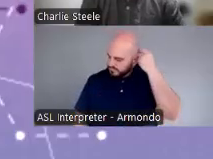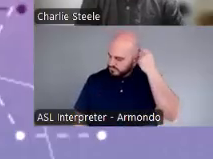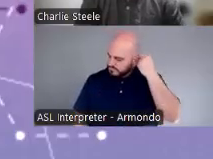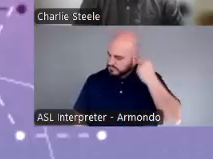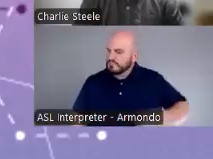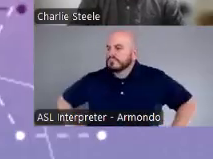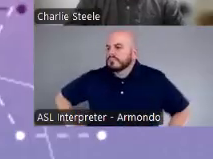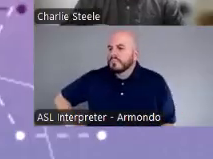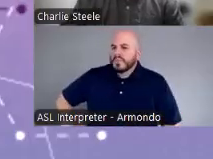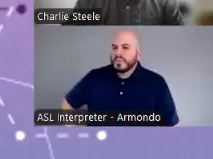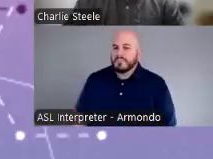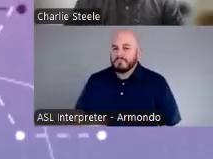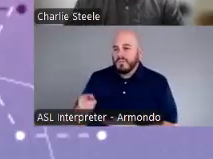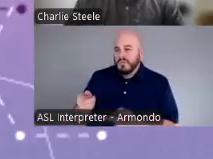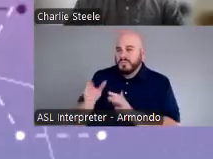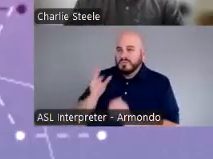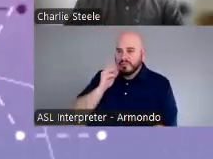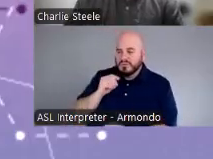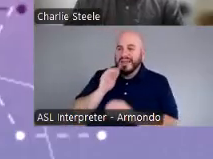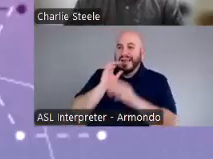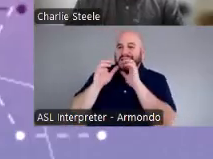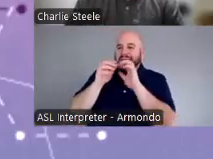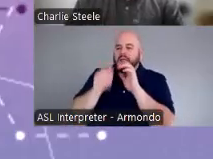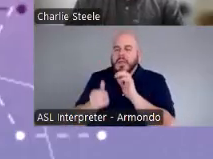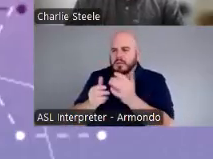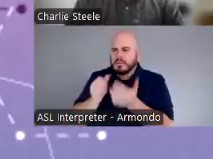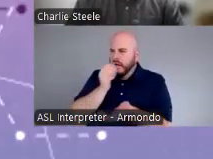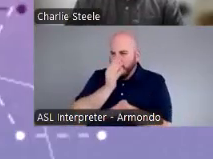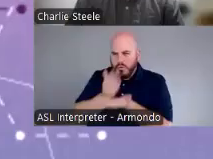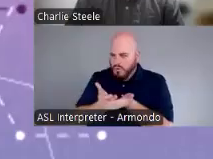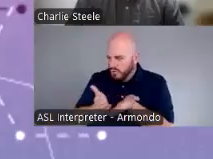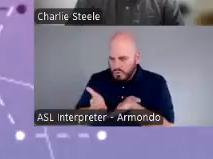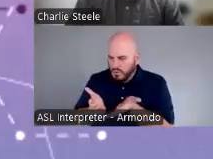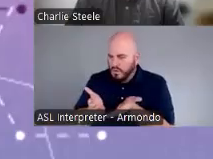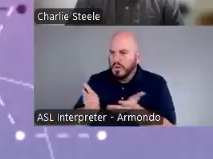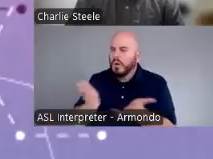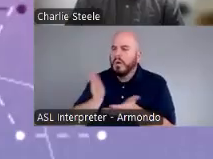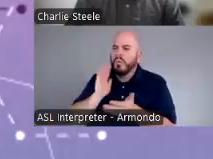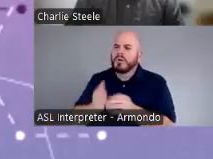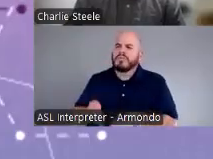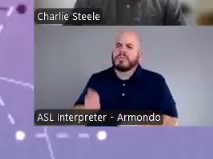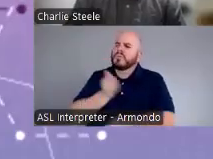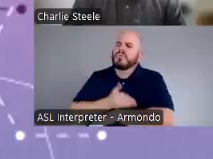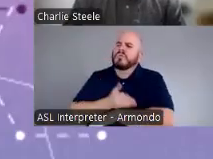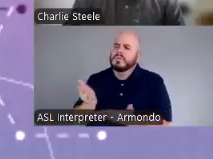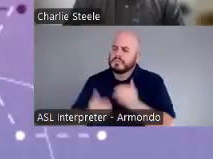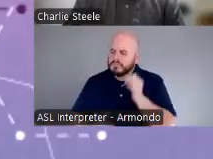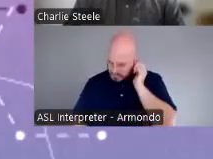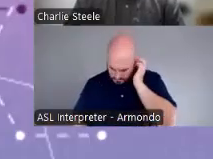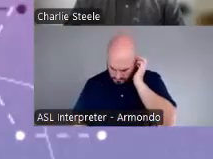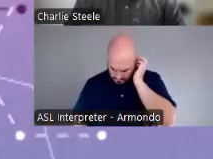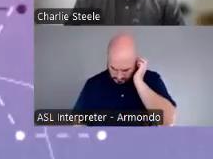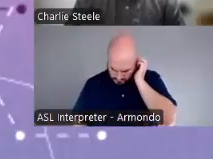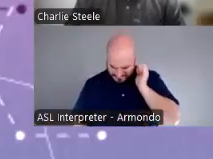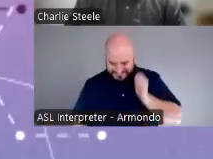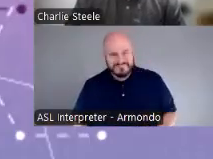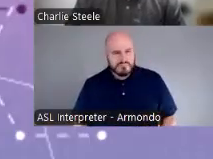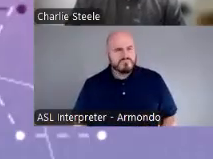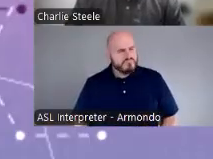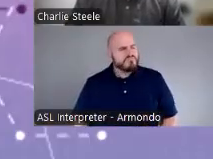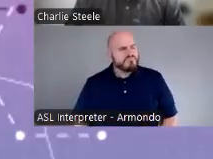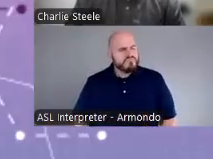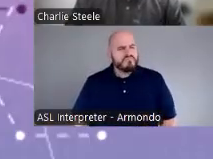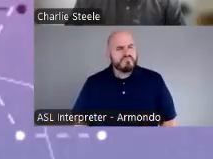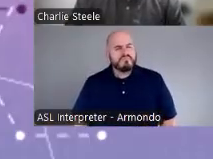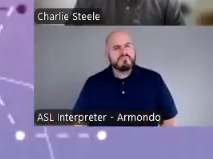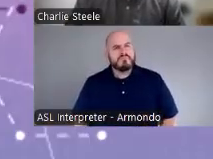when communication didn't go so well? And what would have made it better for you? Yeah, absolutely. So I had